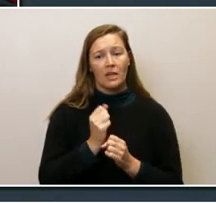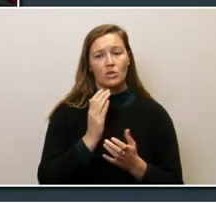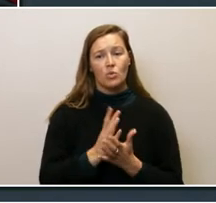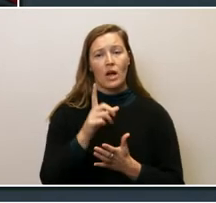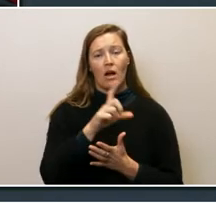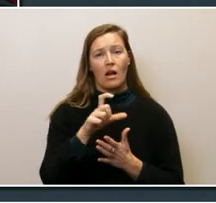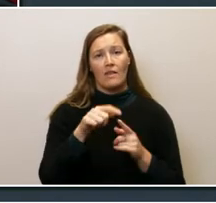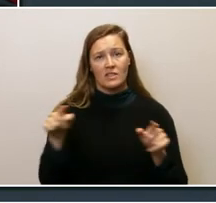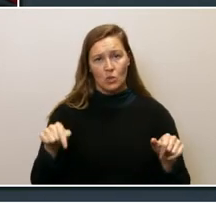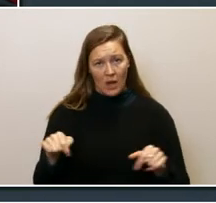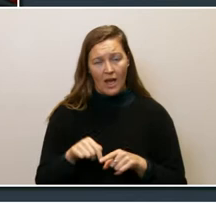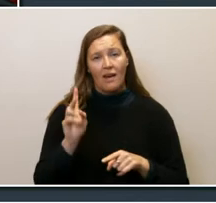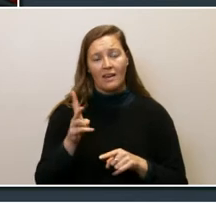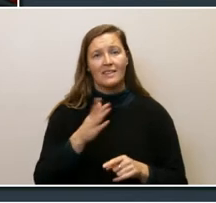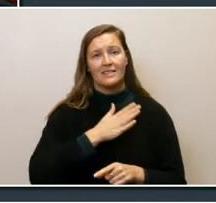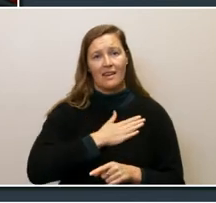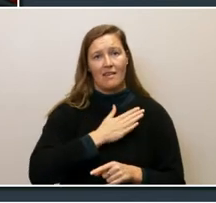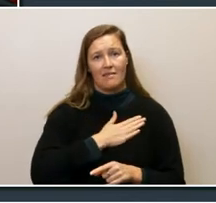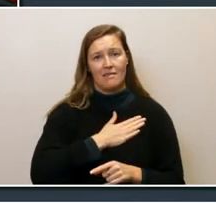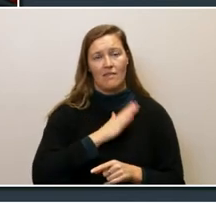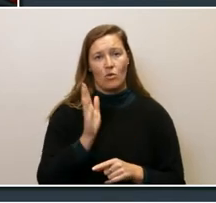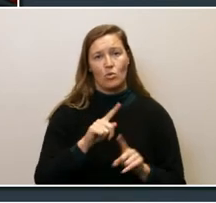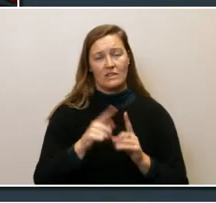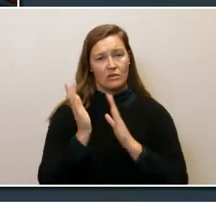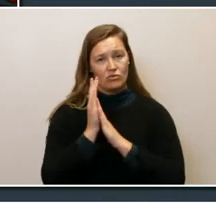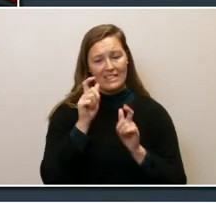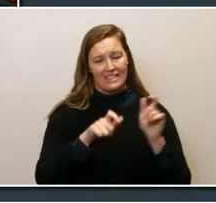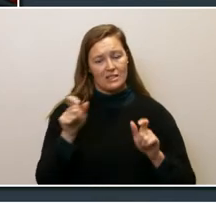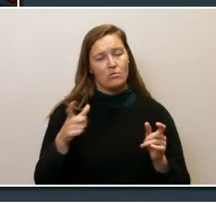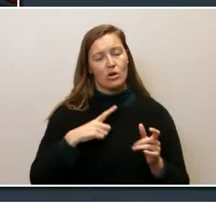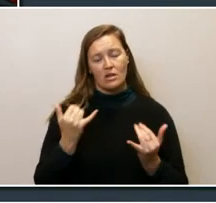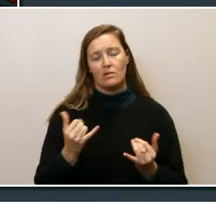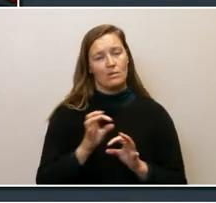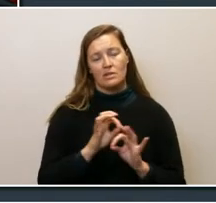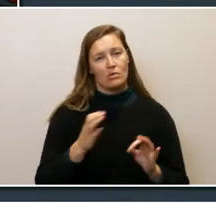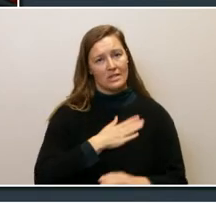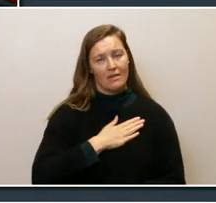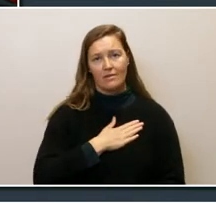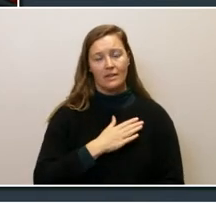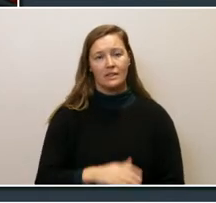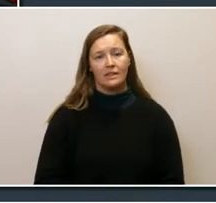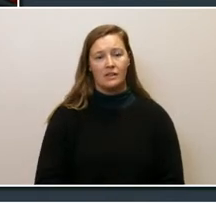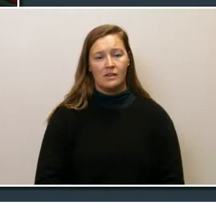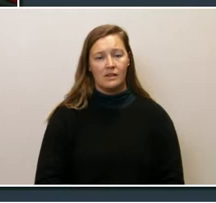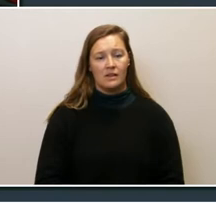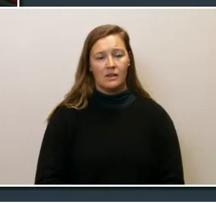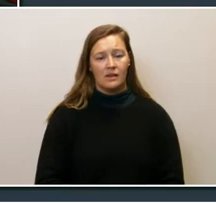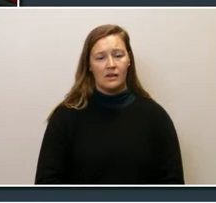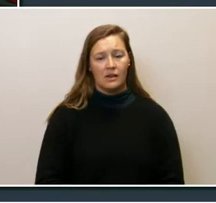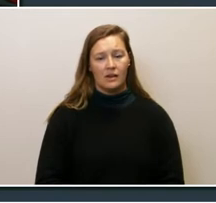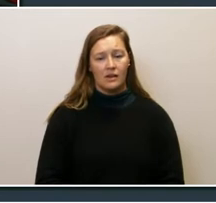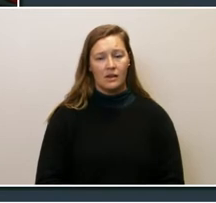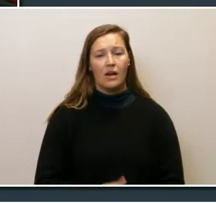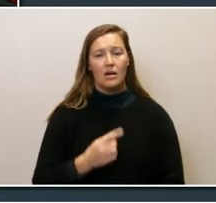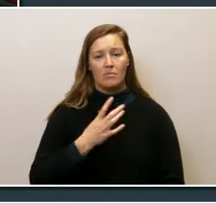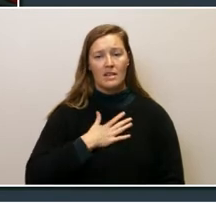that Clive Square is once again safe for all Napier residents, because at the moment it's just not. Take as read my community